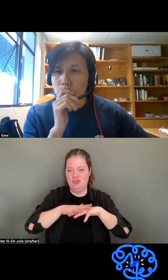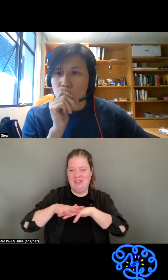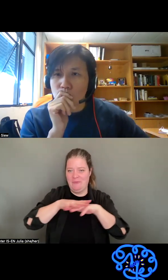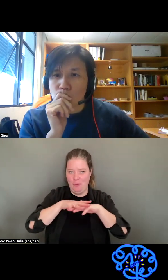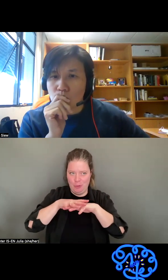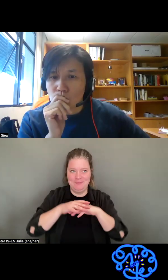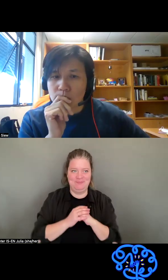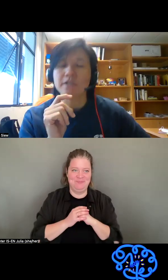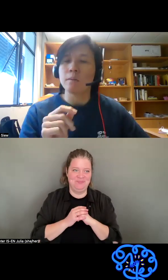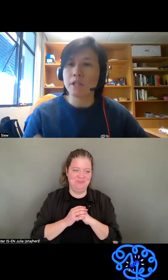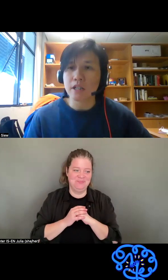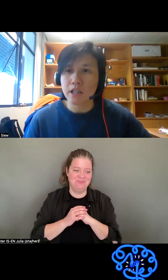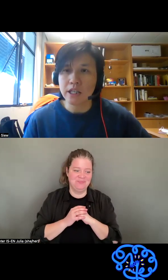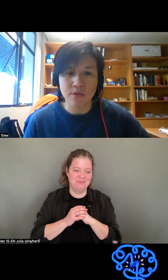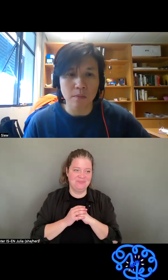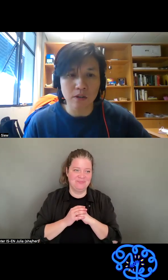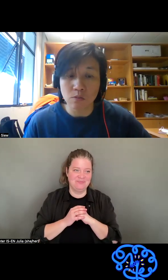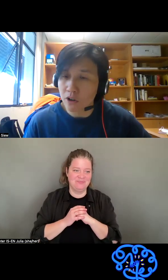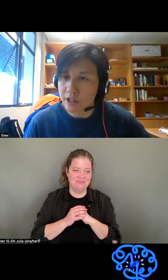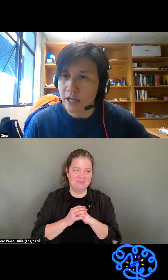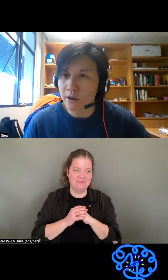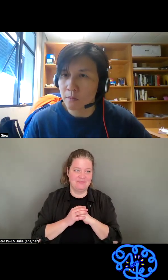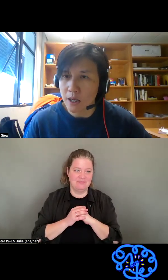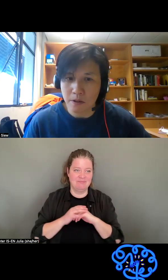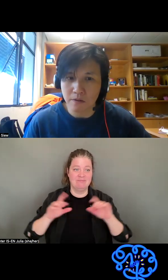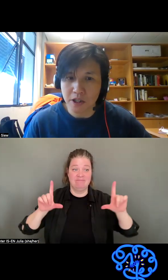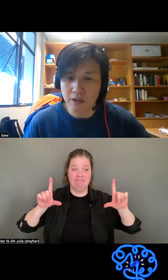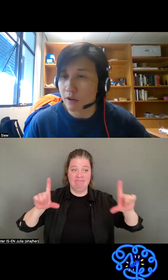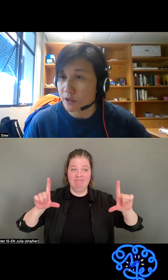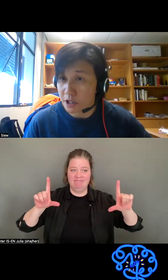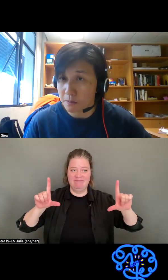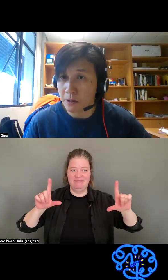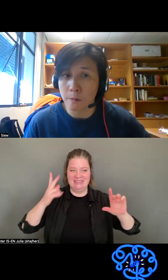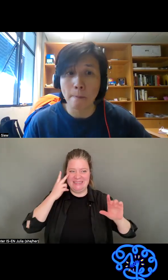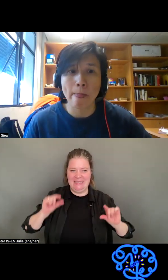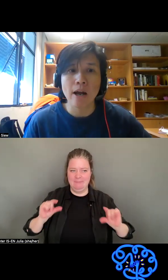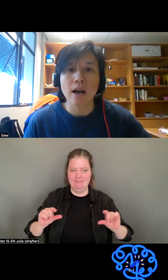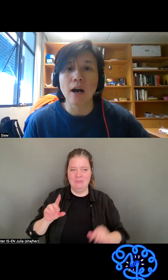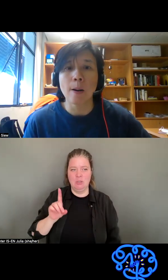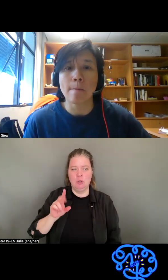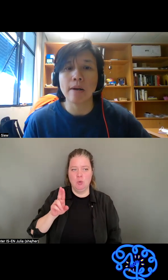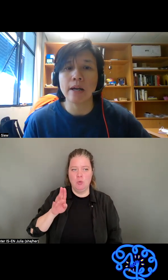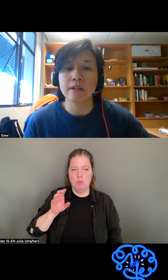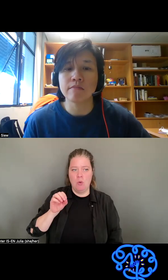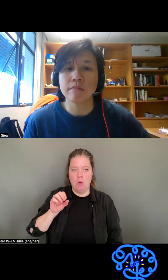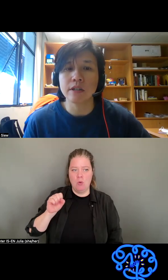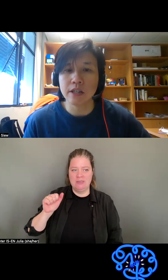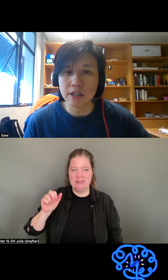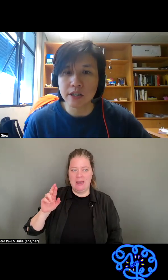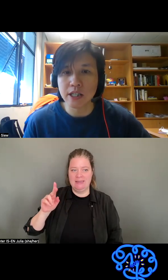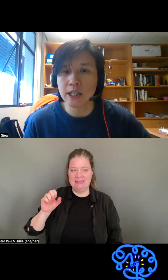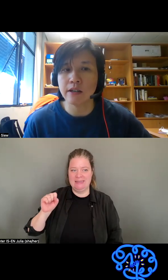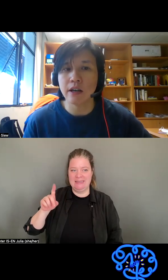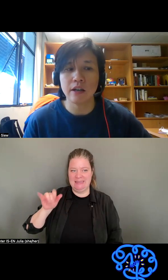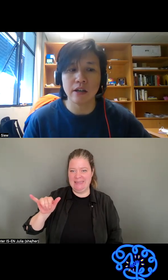Um, this image actually is from the Dubrovsky et al. Paper, which the reference is below. And it